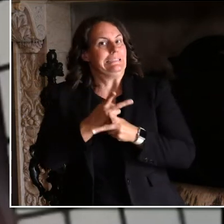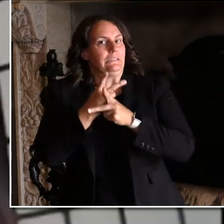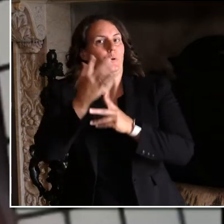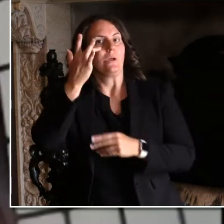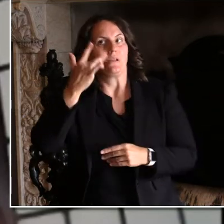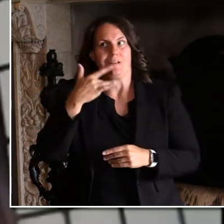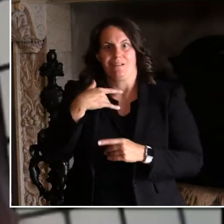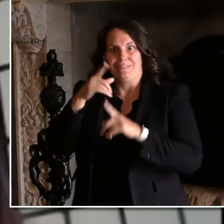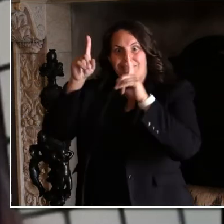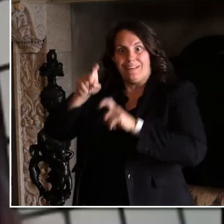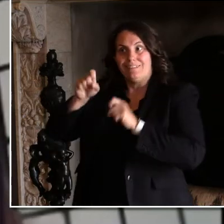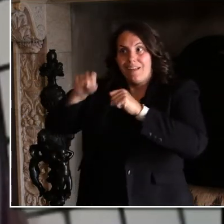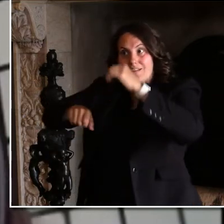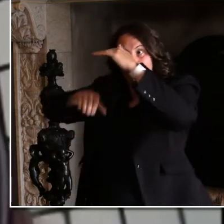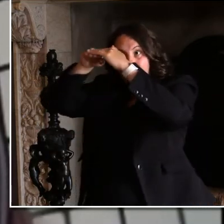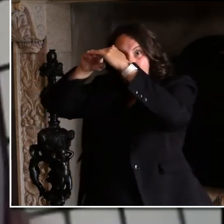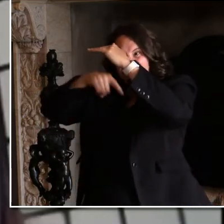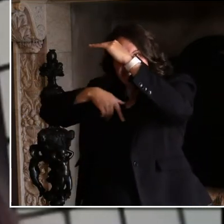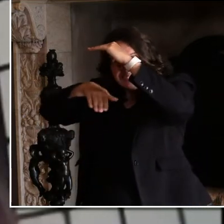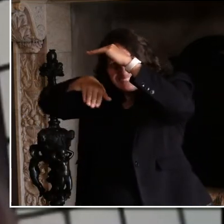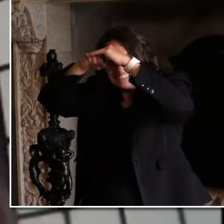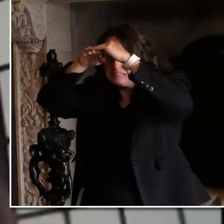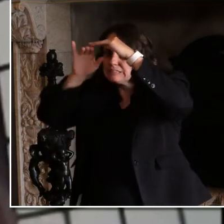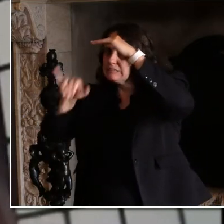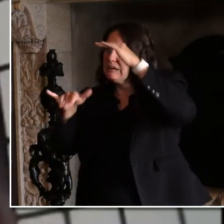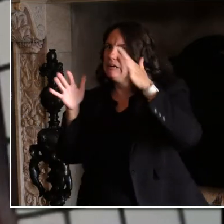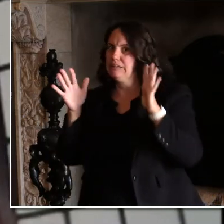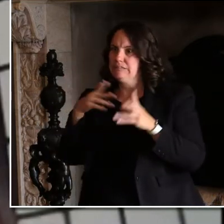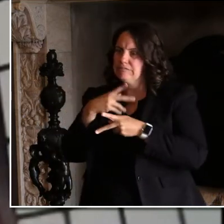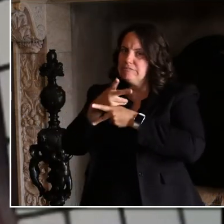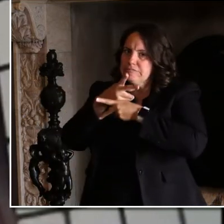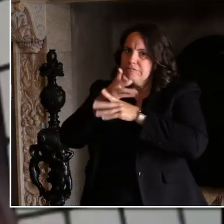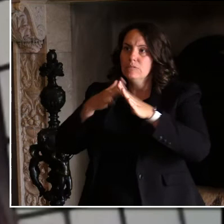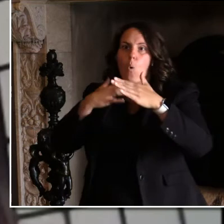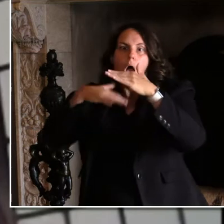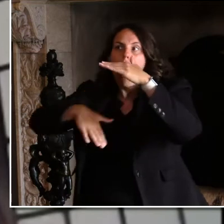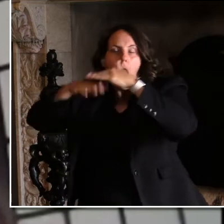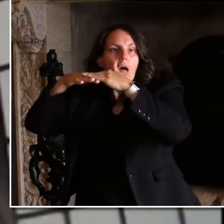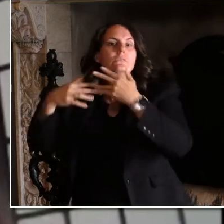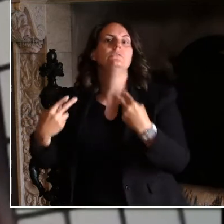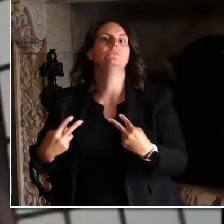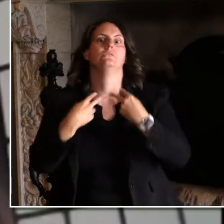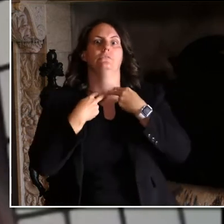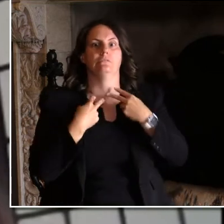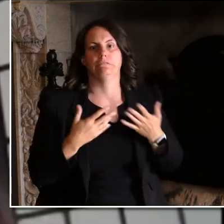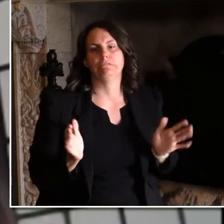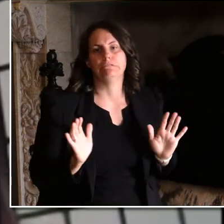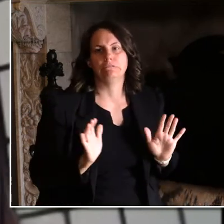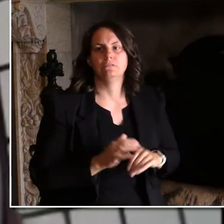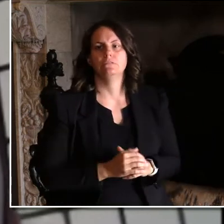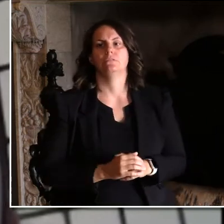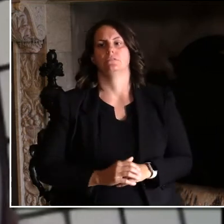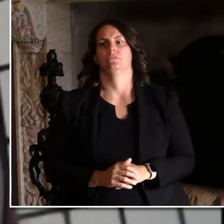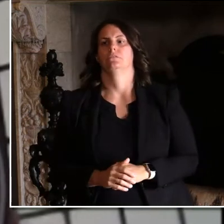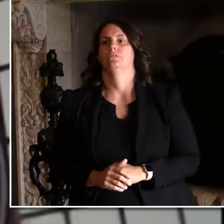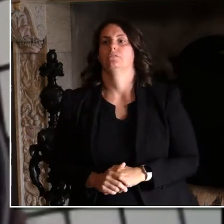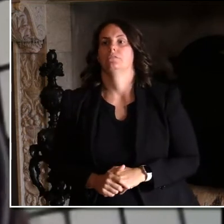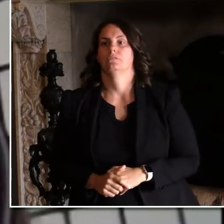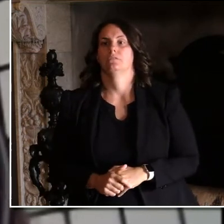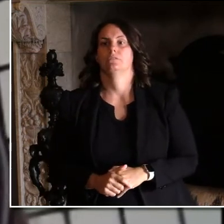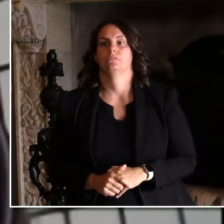who wants to get a test should get a test, and especially those, who may be asymptomatic but do